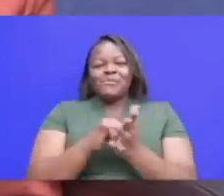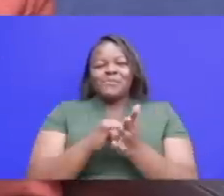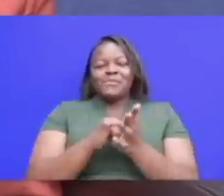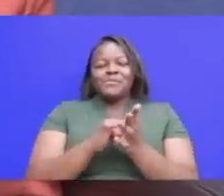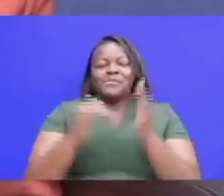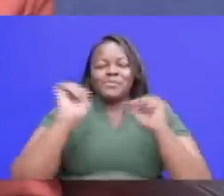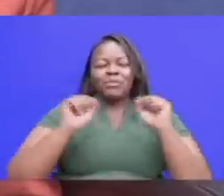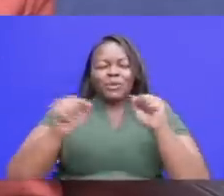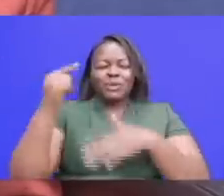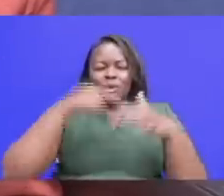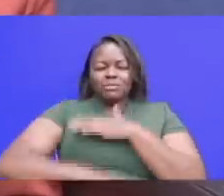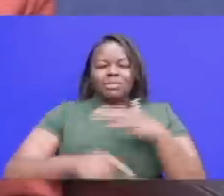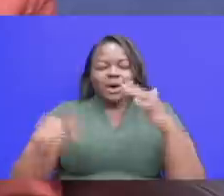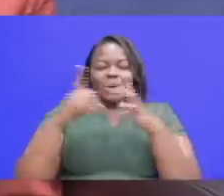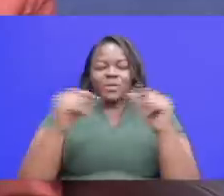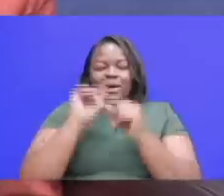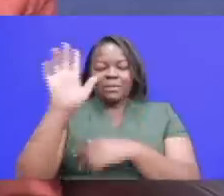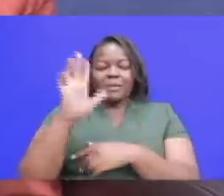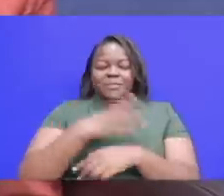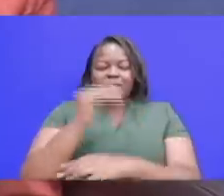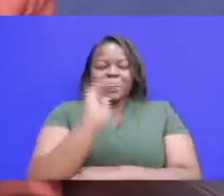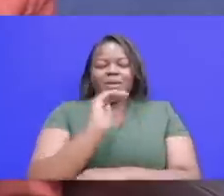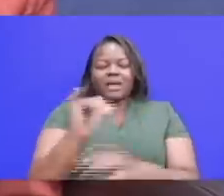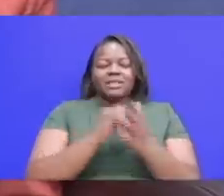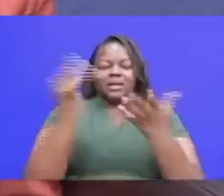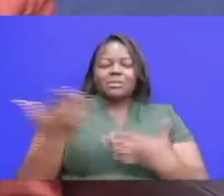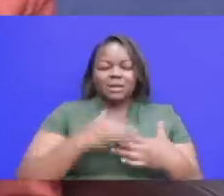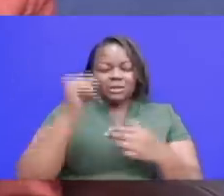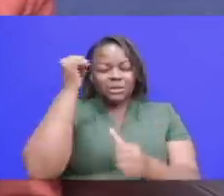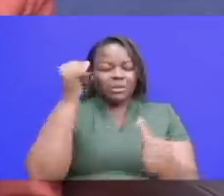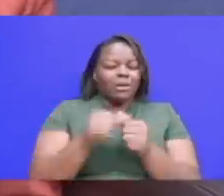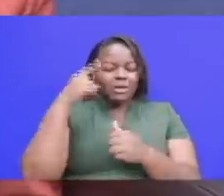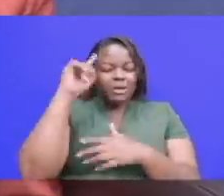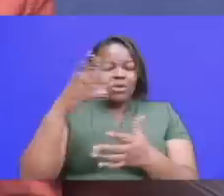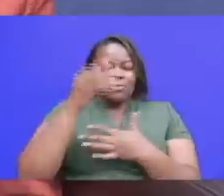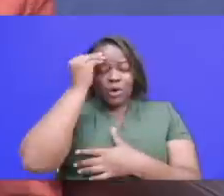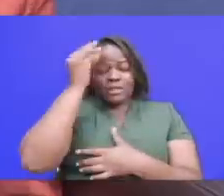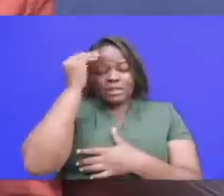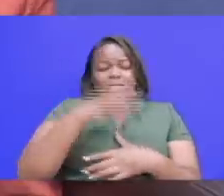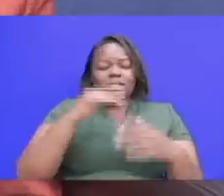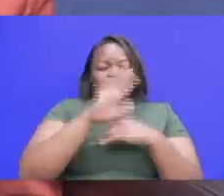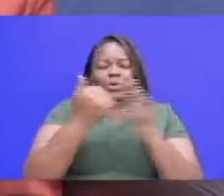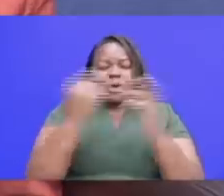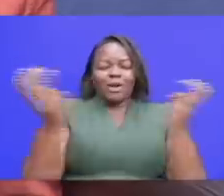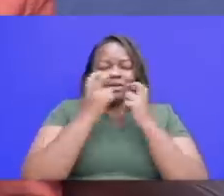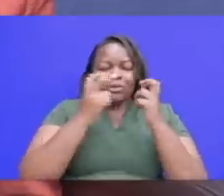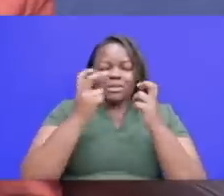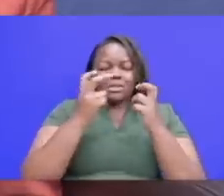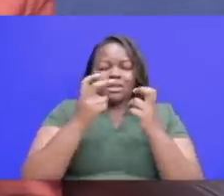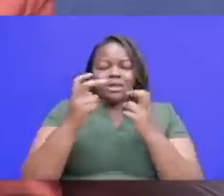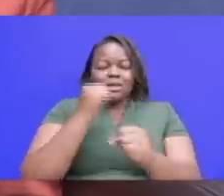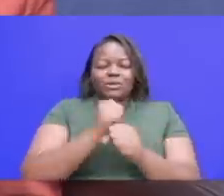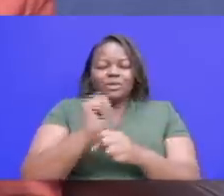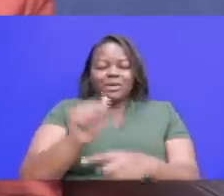delve deeper into your word. We ask that you bring into remembrance what you have studied. And to the viewers, I pray that you impress upon their hearts so